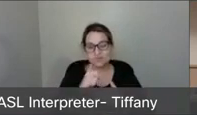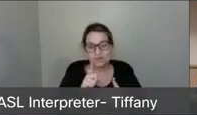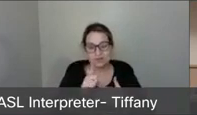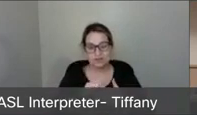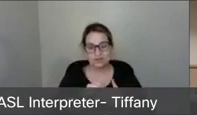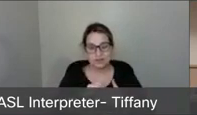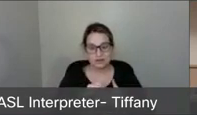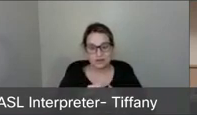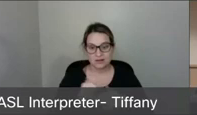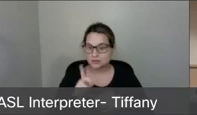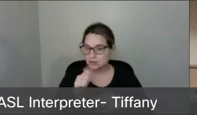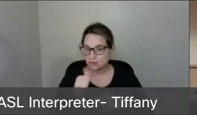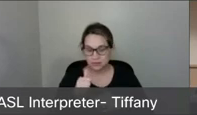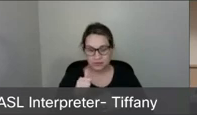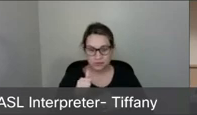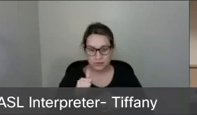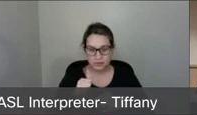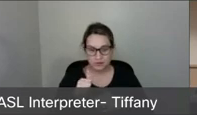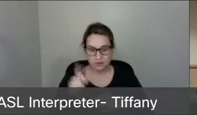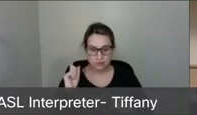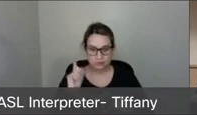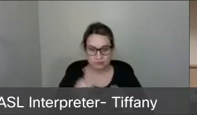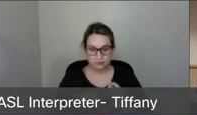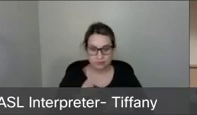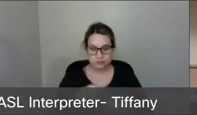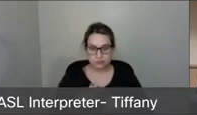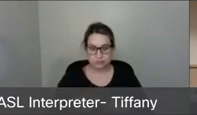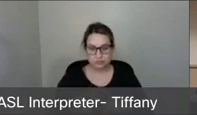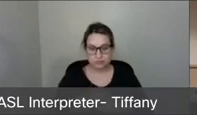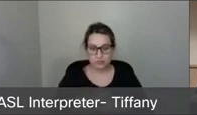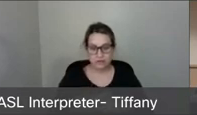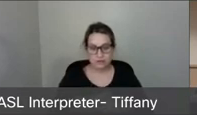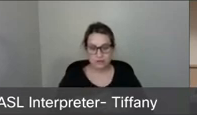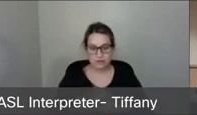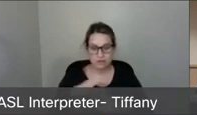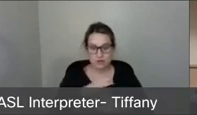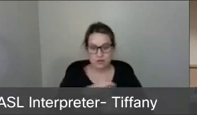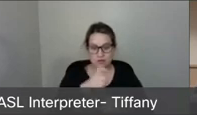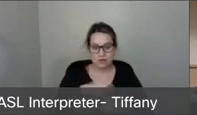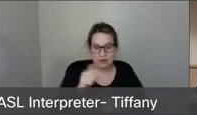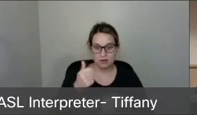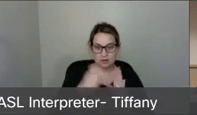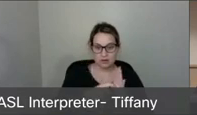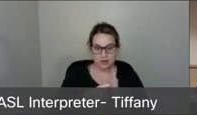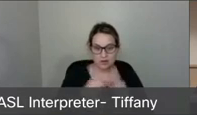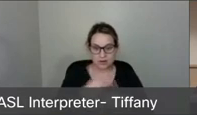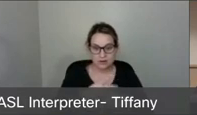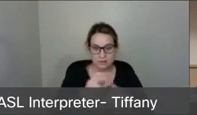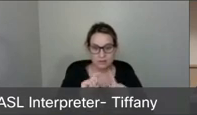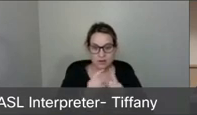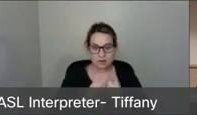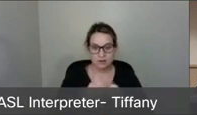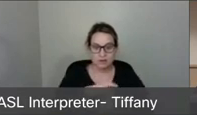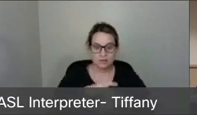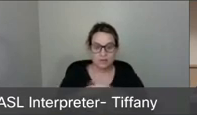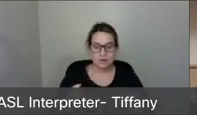disenfranchises half of the community. If the commission were to focus their time on the other requirements, such as keeping districts geographically